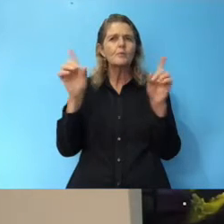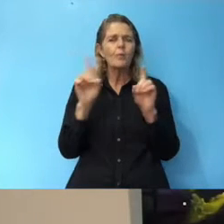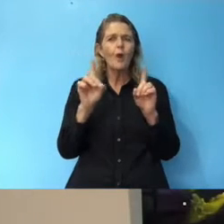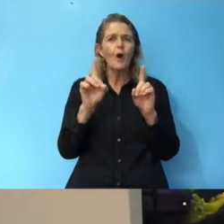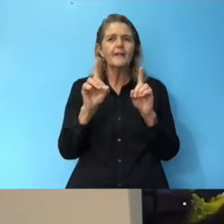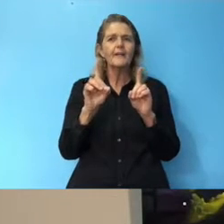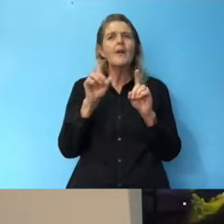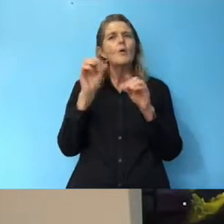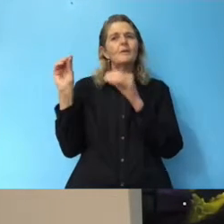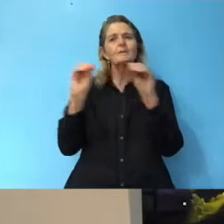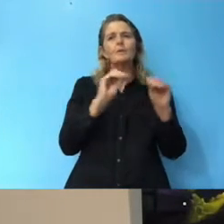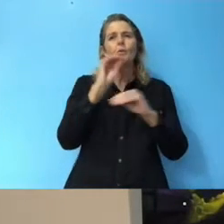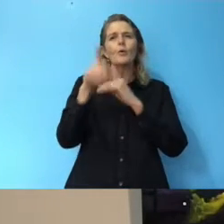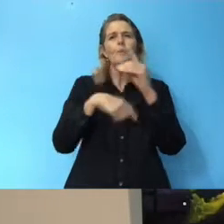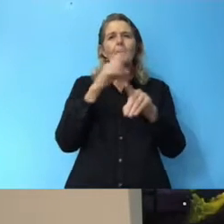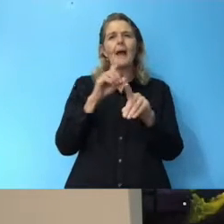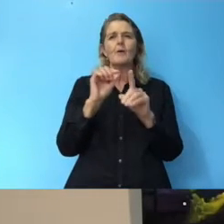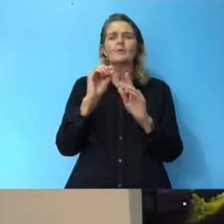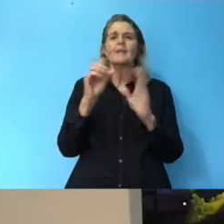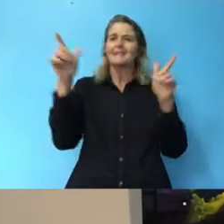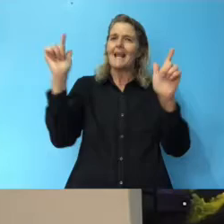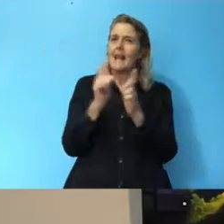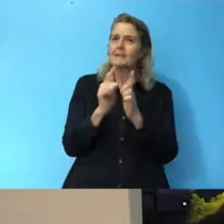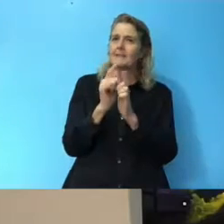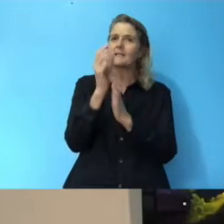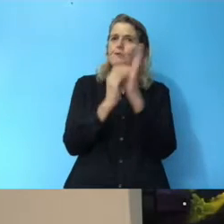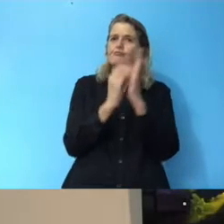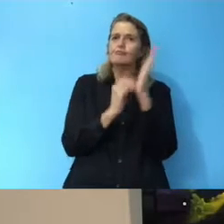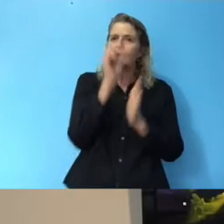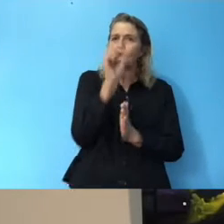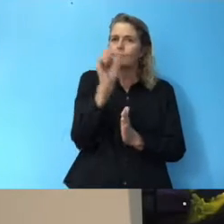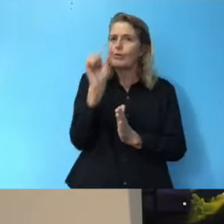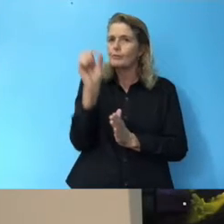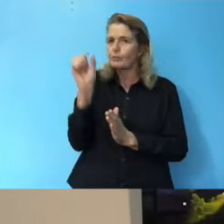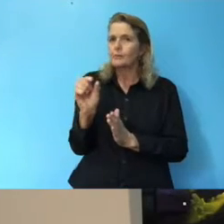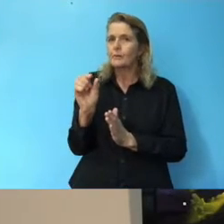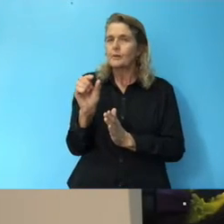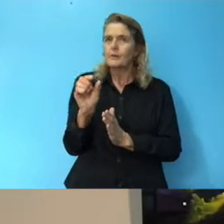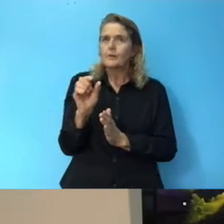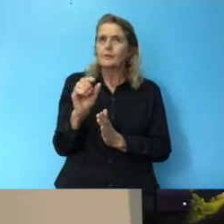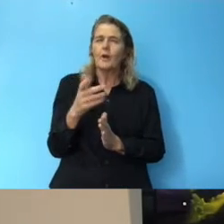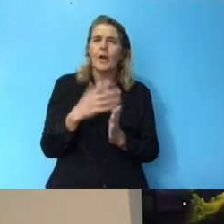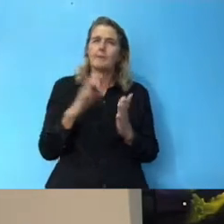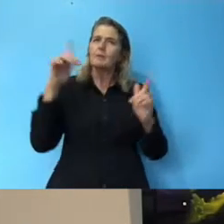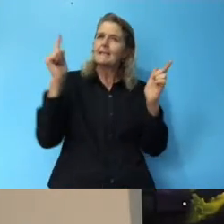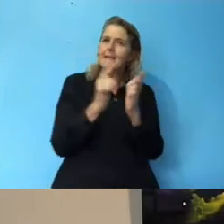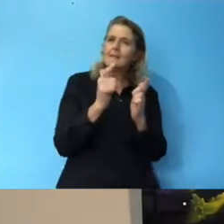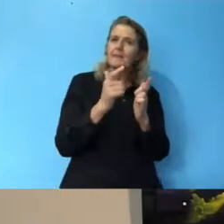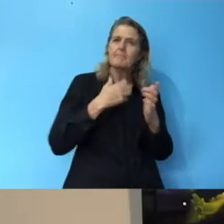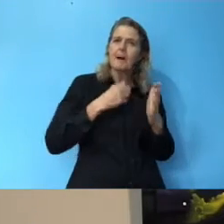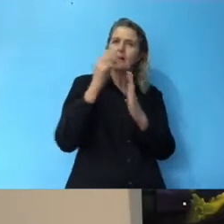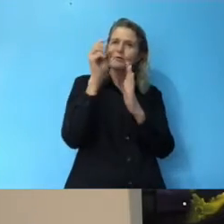I want to enjoy some of the abstract, movements. I might use my spray bottle, but I kind of want to stand back and